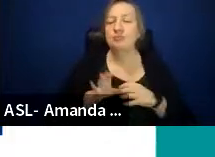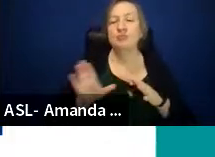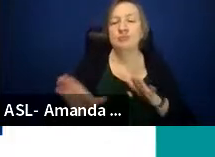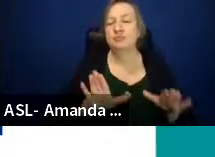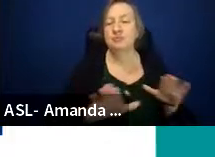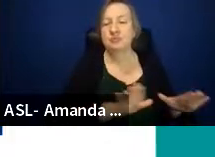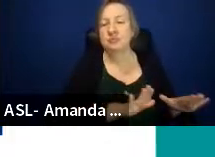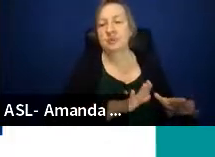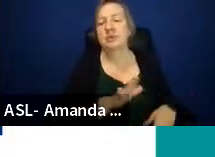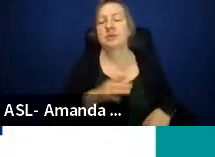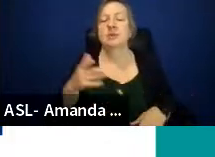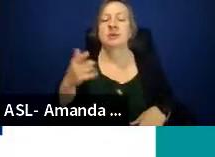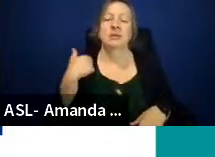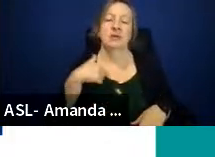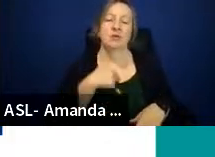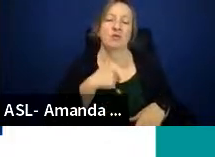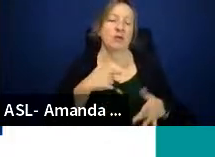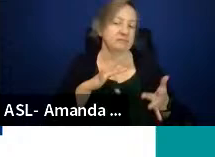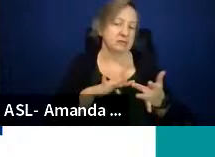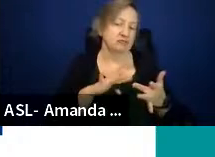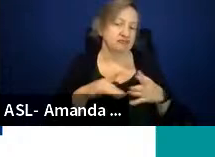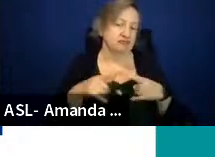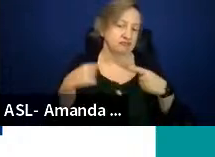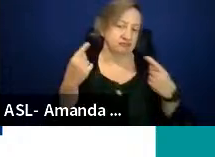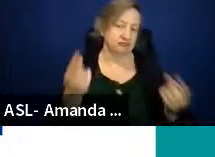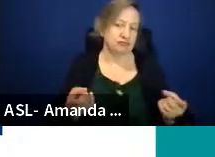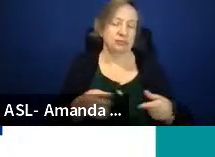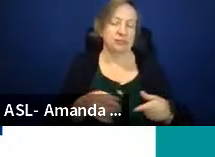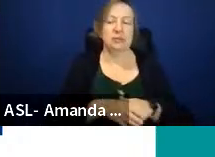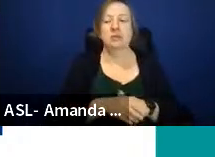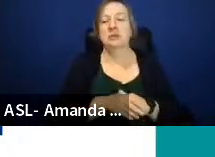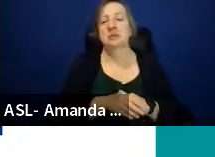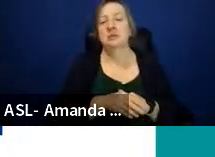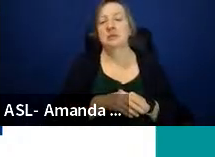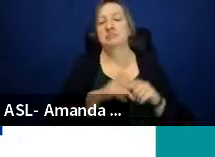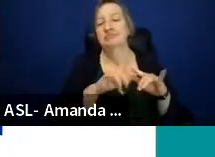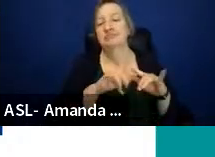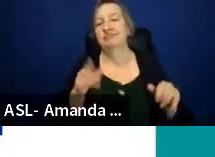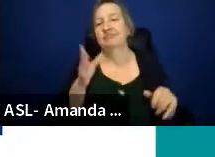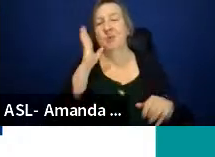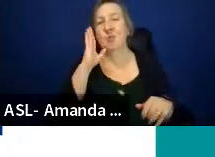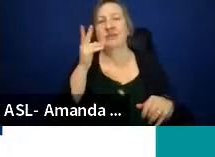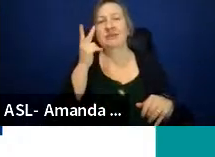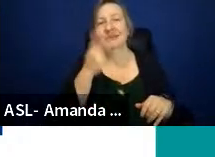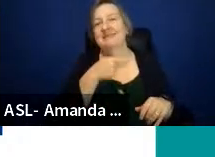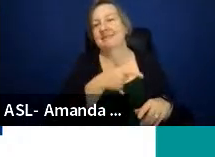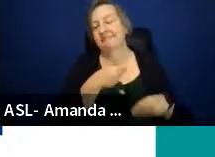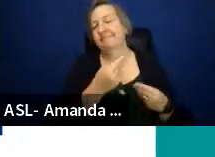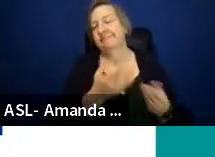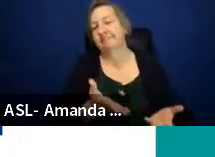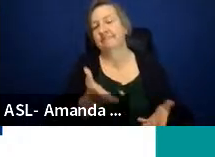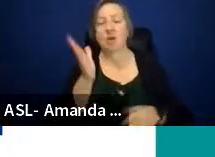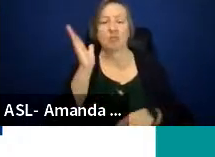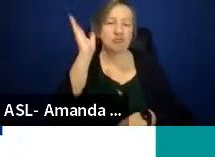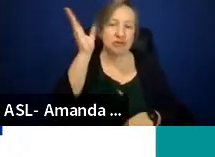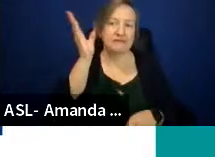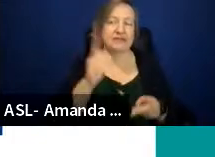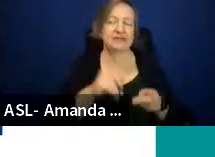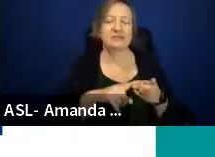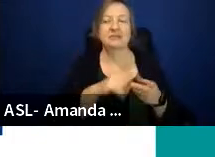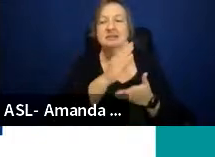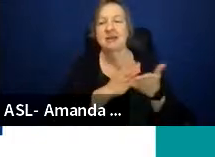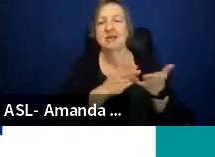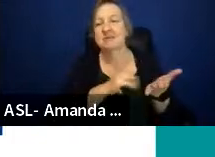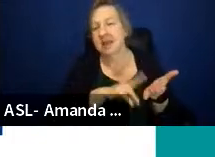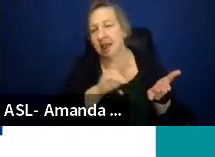that we have been reaching out to, and you'll also see have been providing briefings and have some briefings signed up